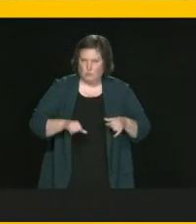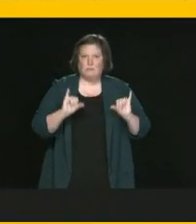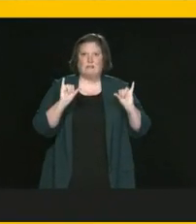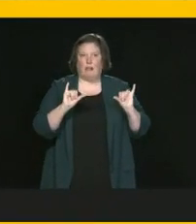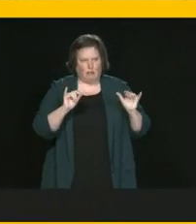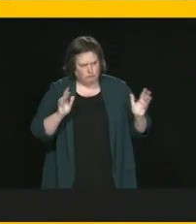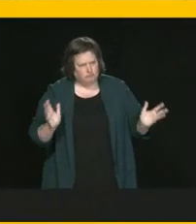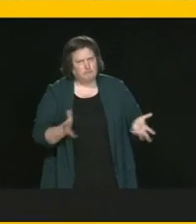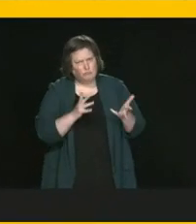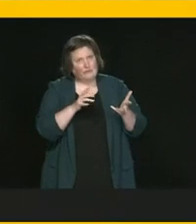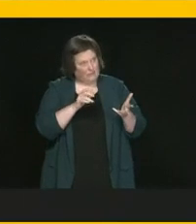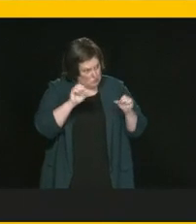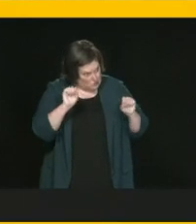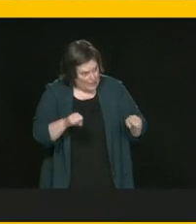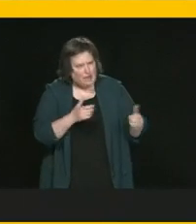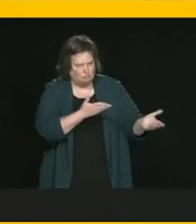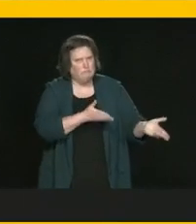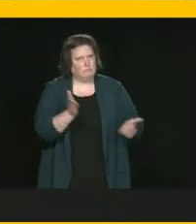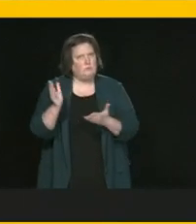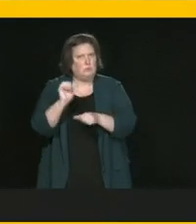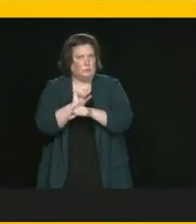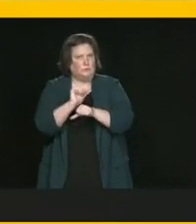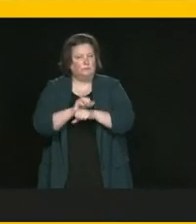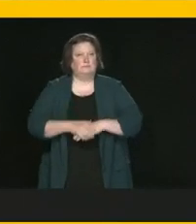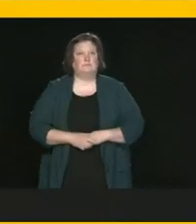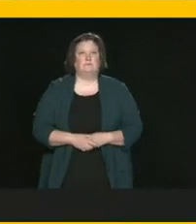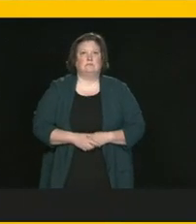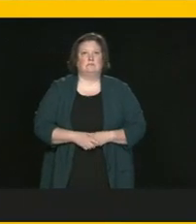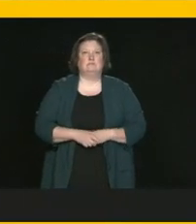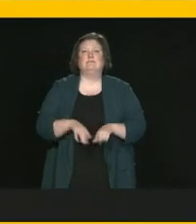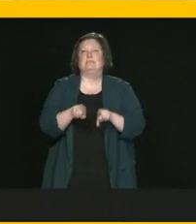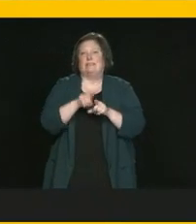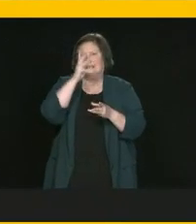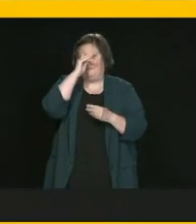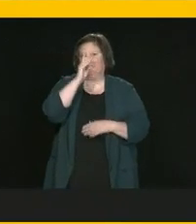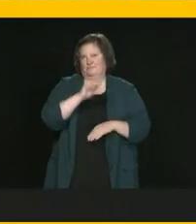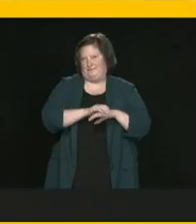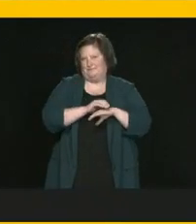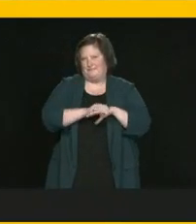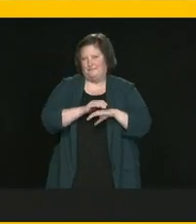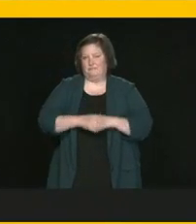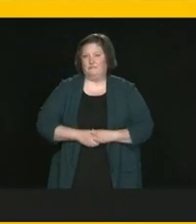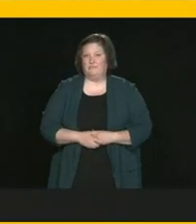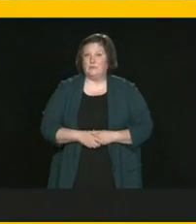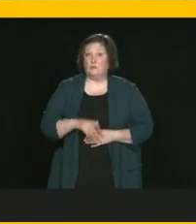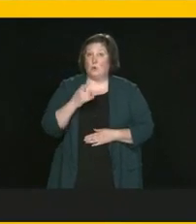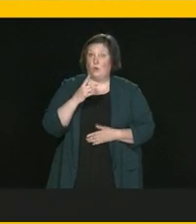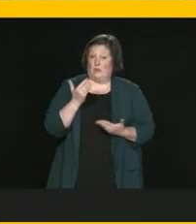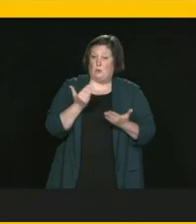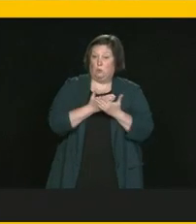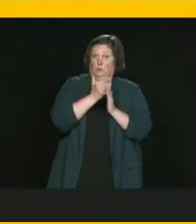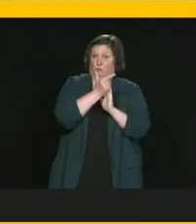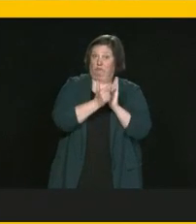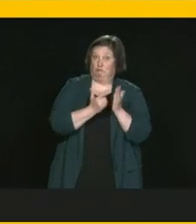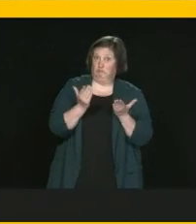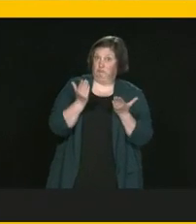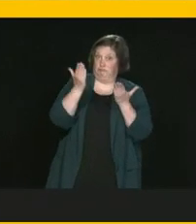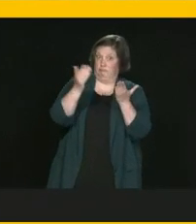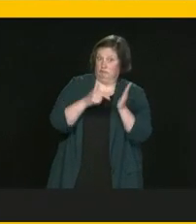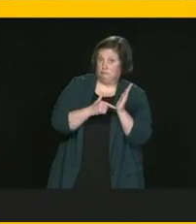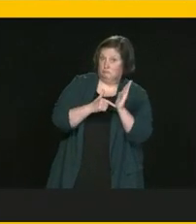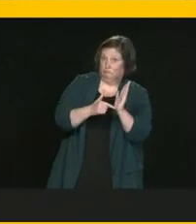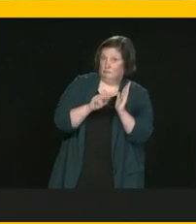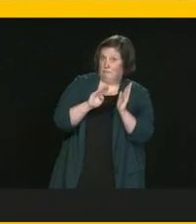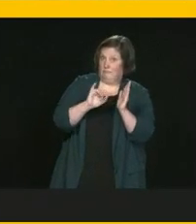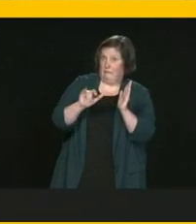so. Knew that moving forward with our bill would give us further measures to